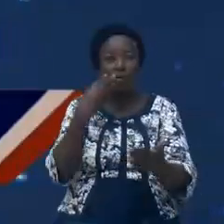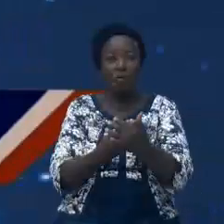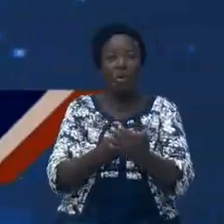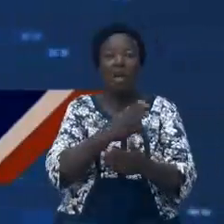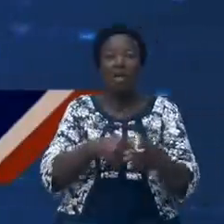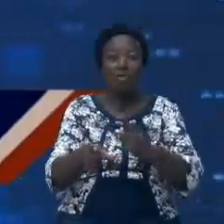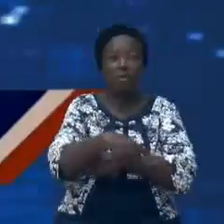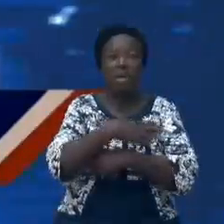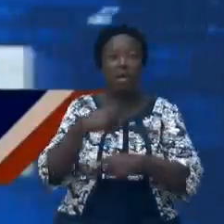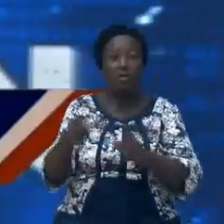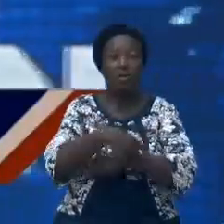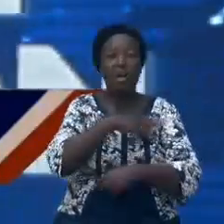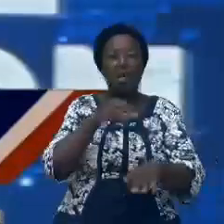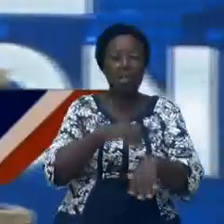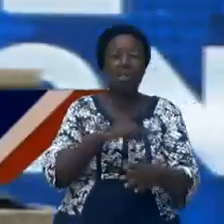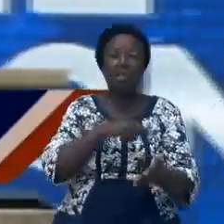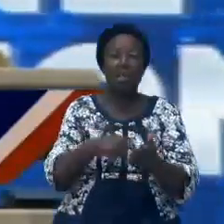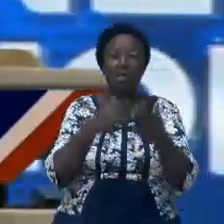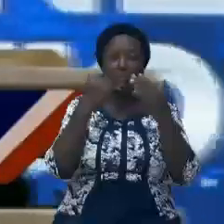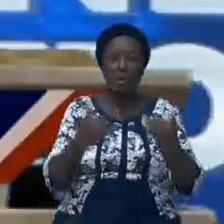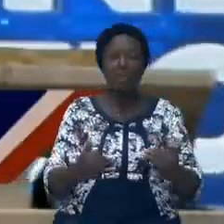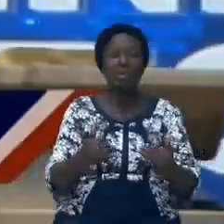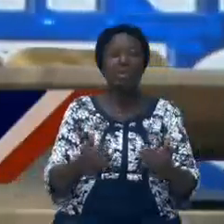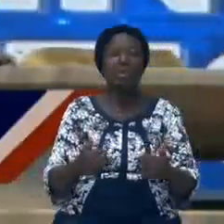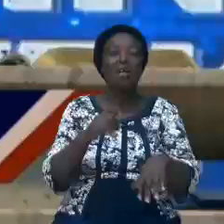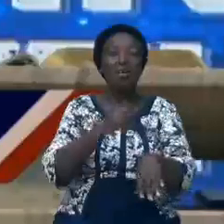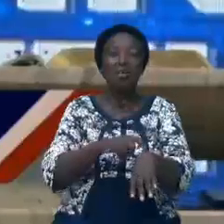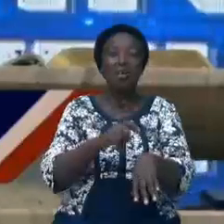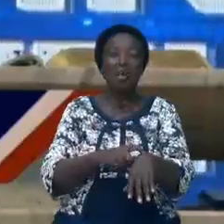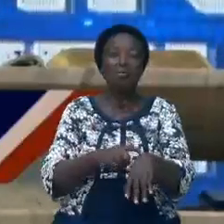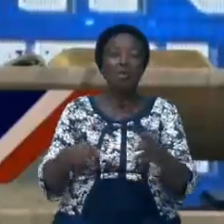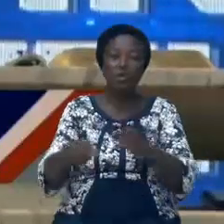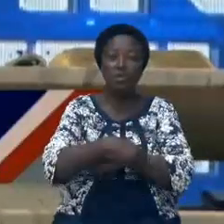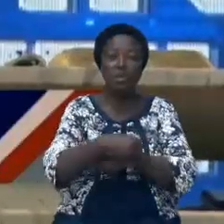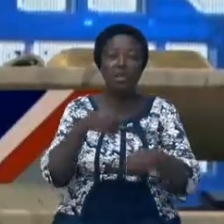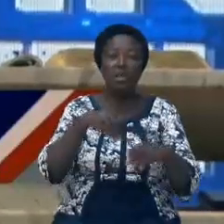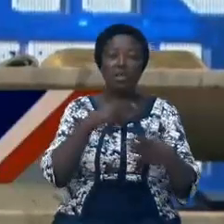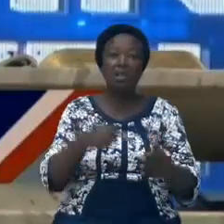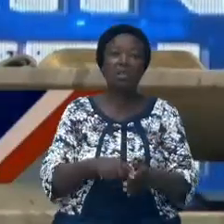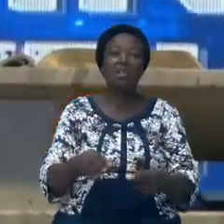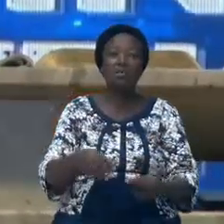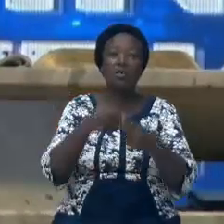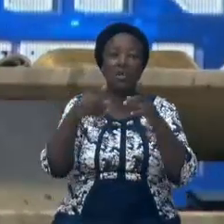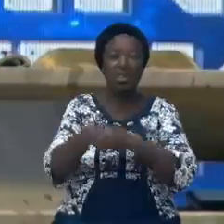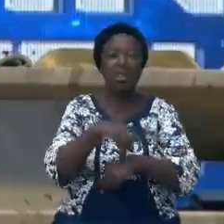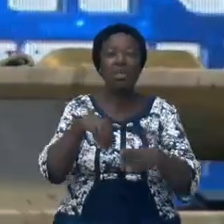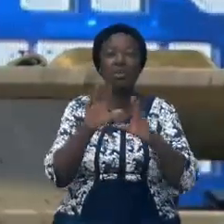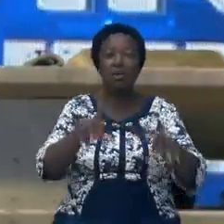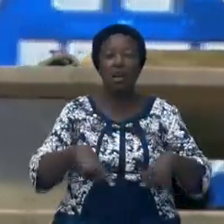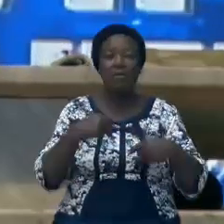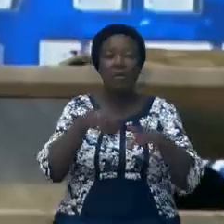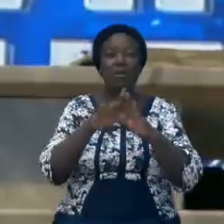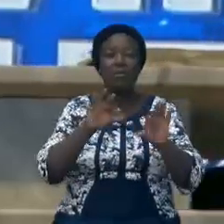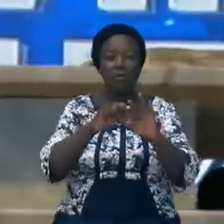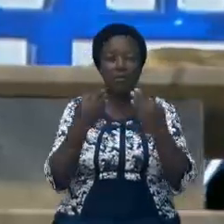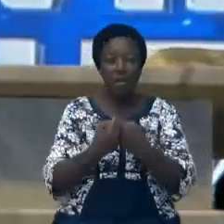well. And today, at this present time, today, this particular day in